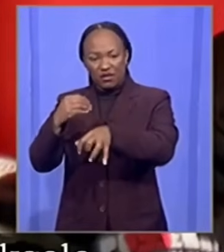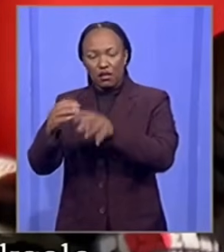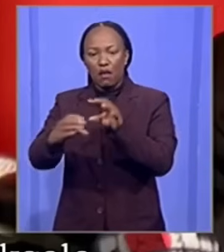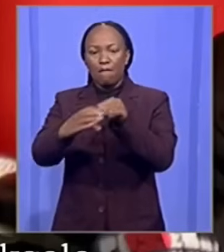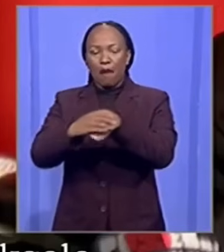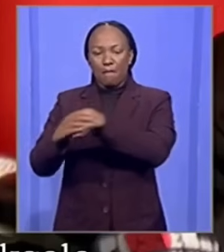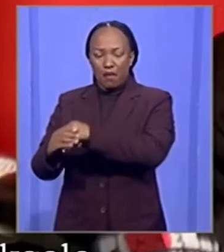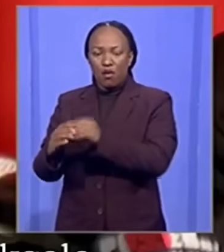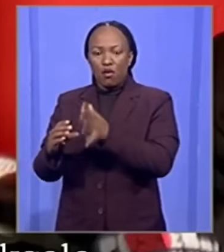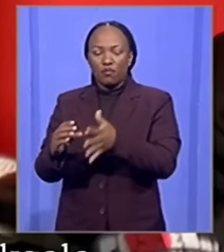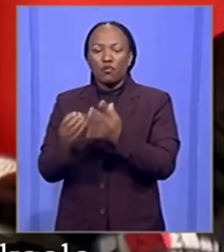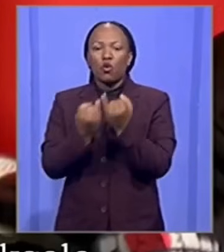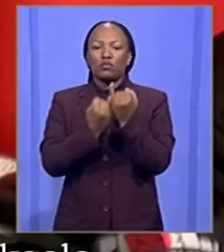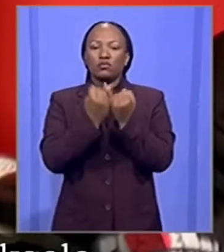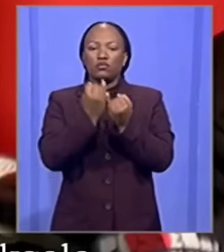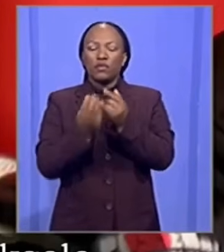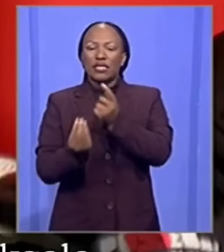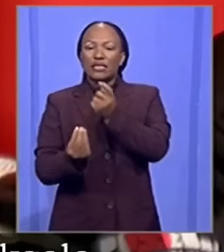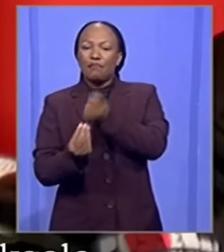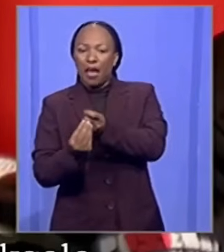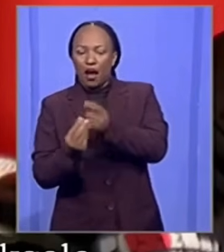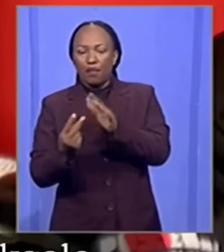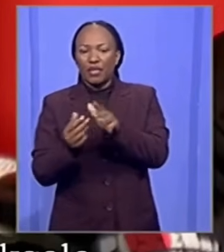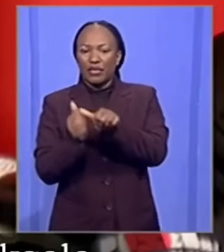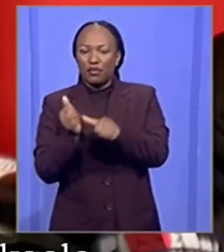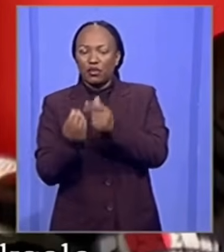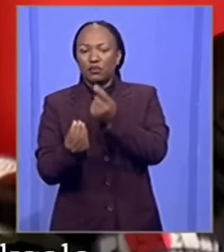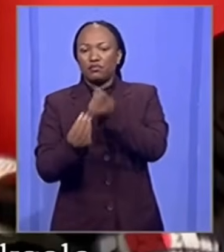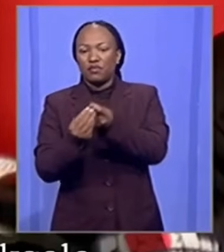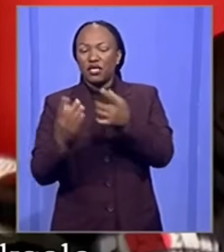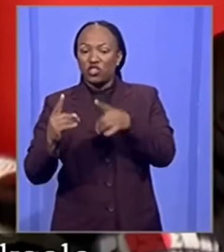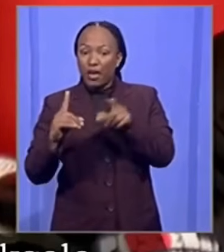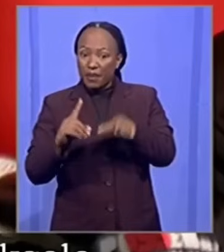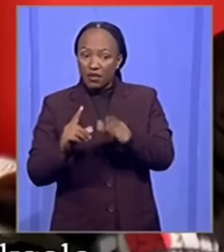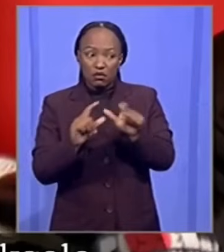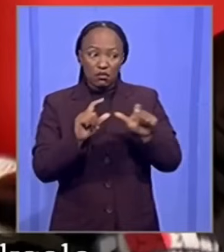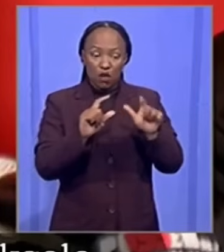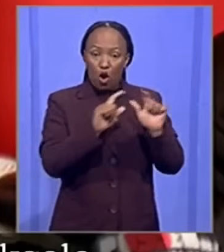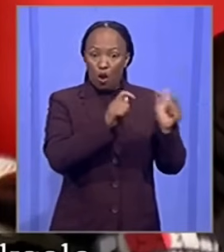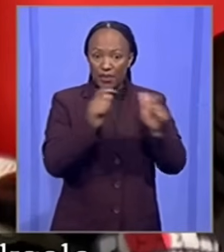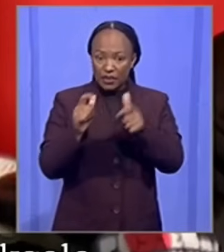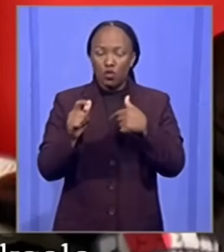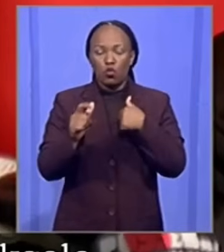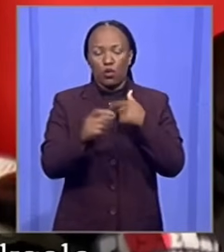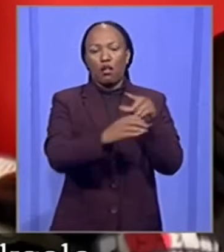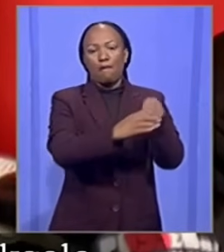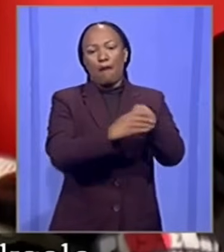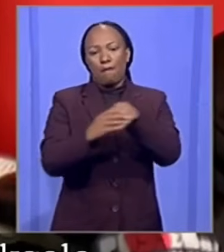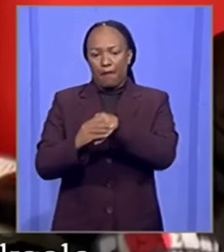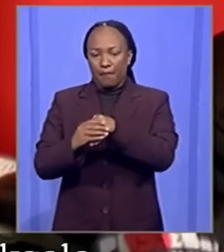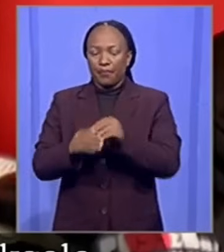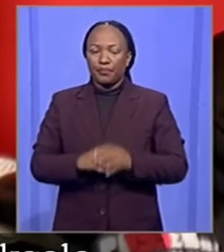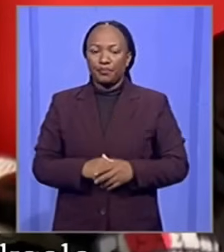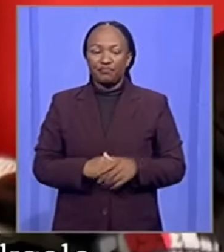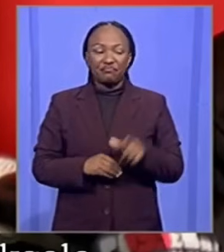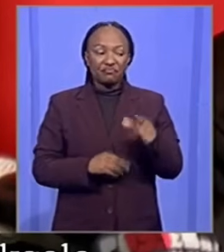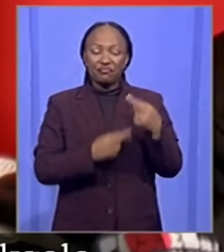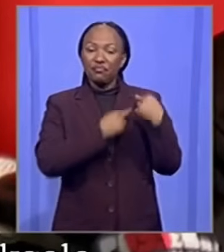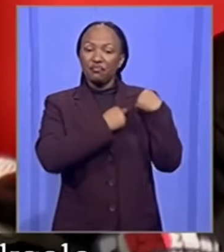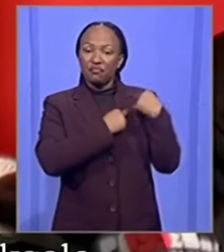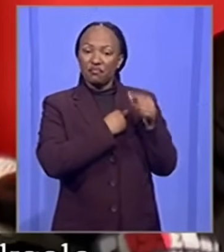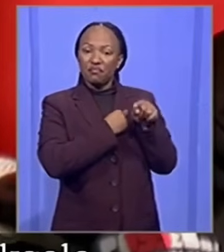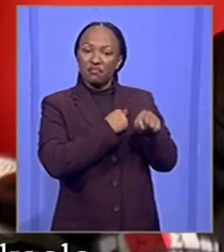of speakers, deputy speakers and chairpersons of committees. These responsibilities are not a product